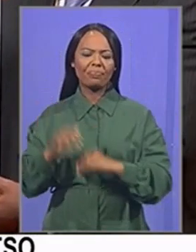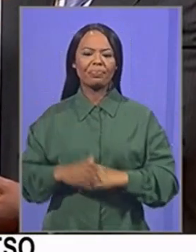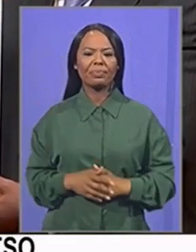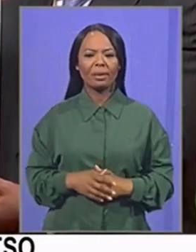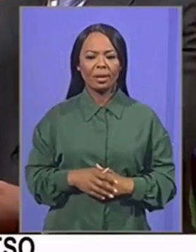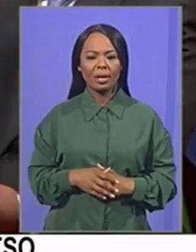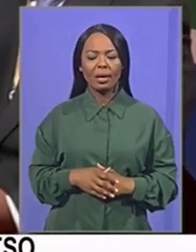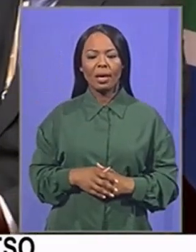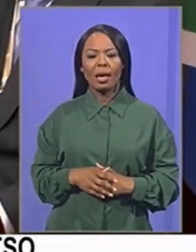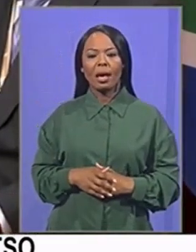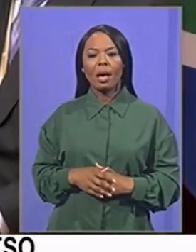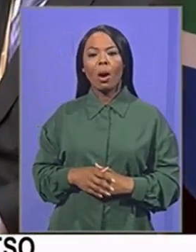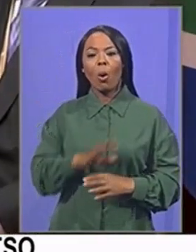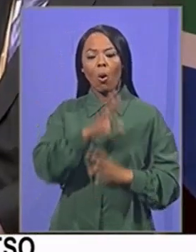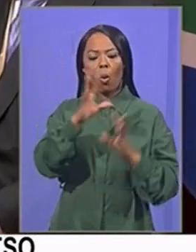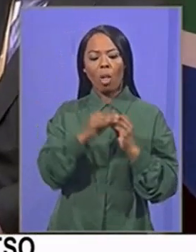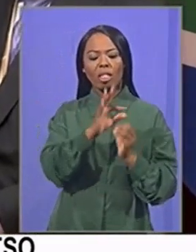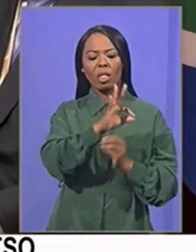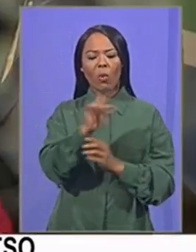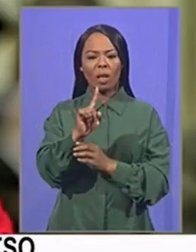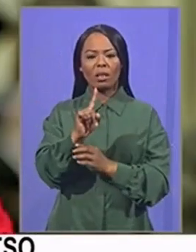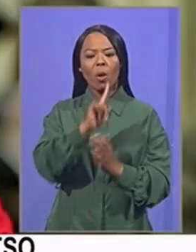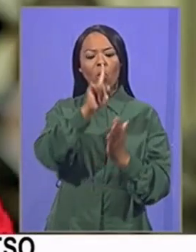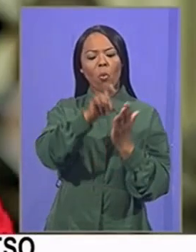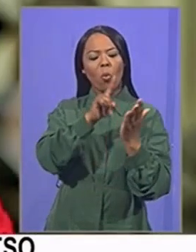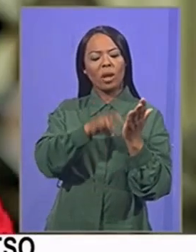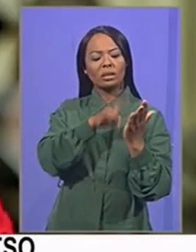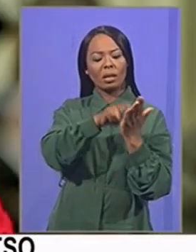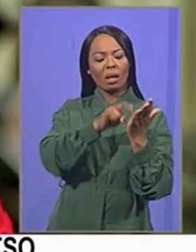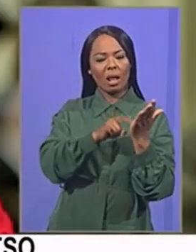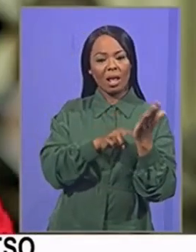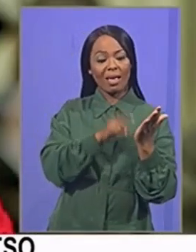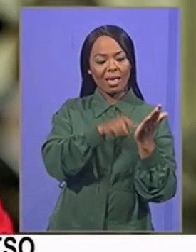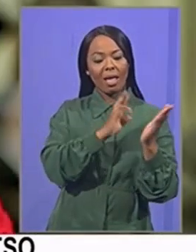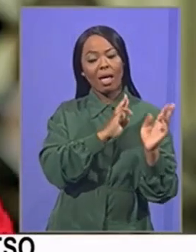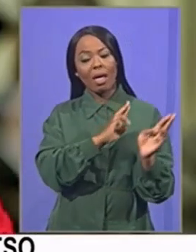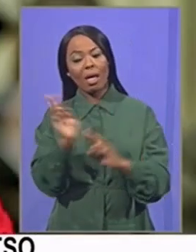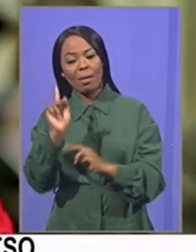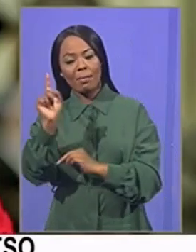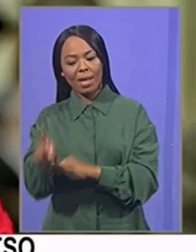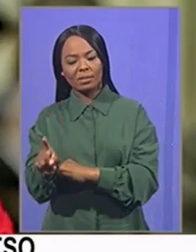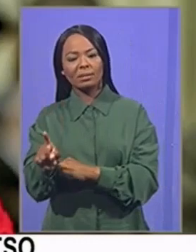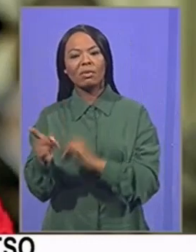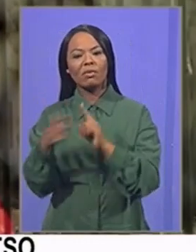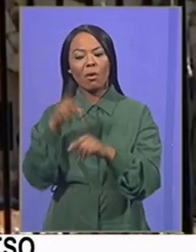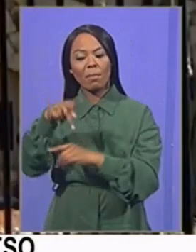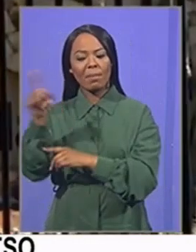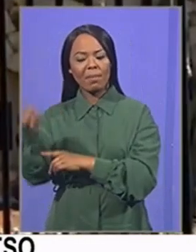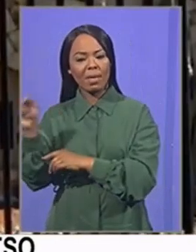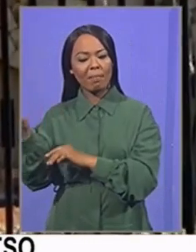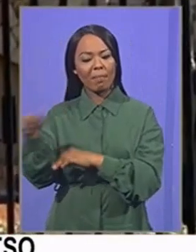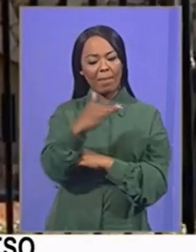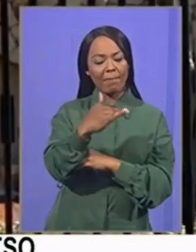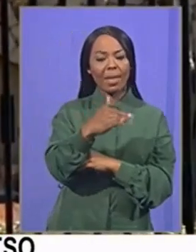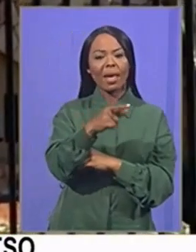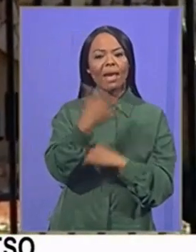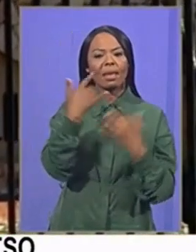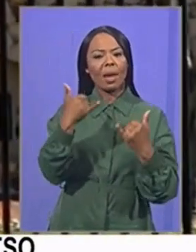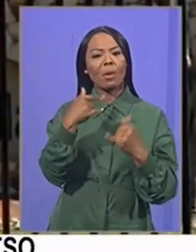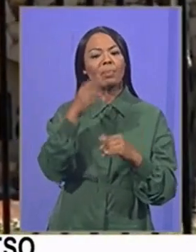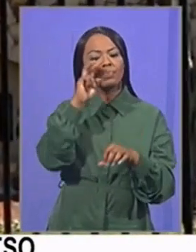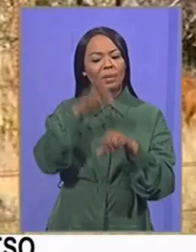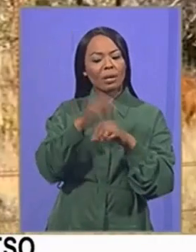ya dipotso di le 13 tseo Ramaphosa a tshwanelwang ke go di araba go tswa go Mkhwebane ke gore a o ne a